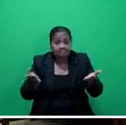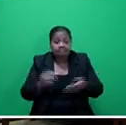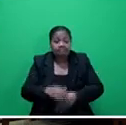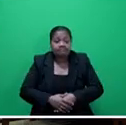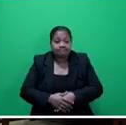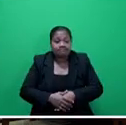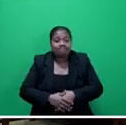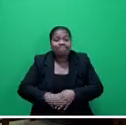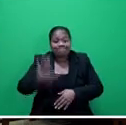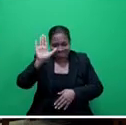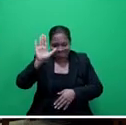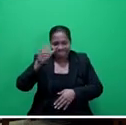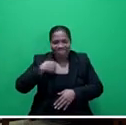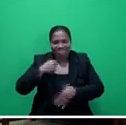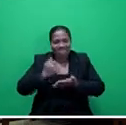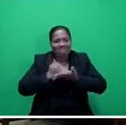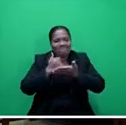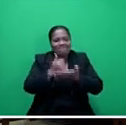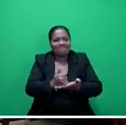Mr. Speaker, sir, I second the motion.